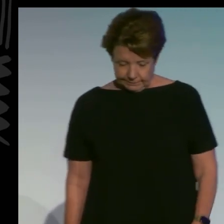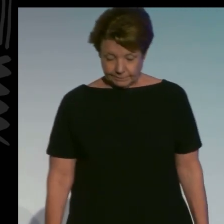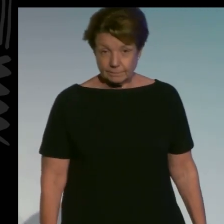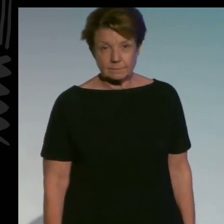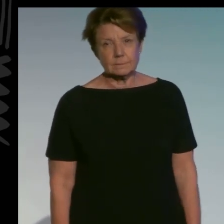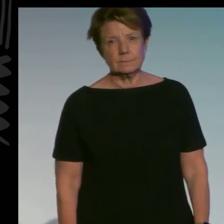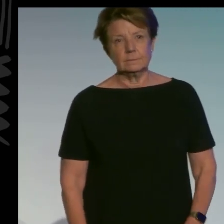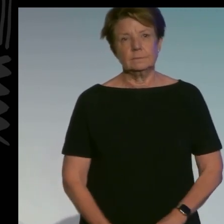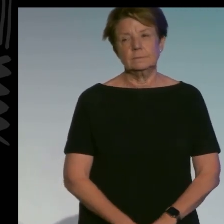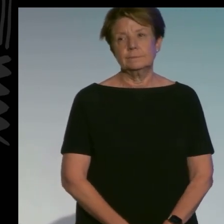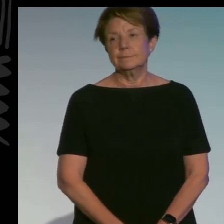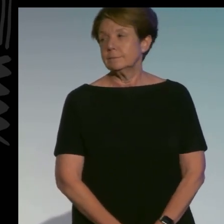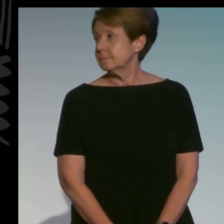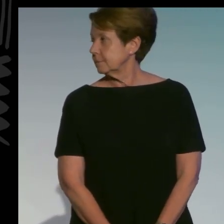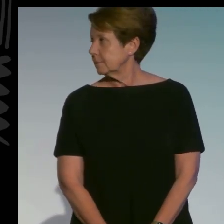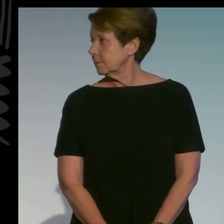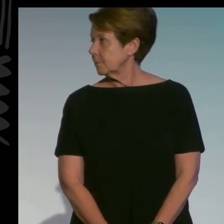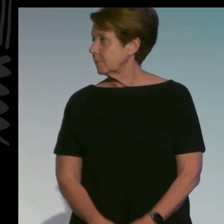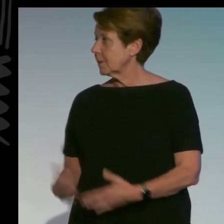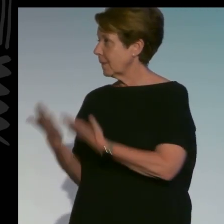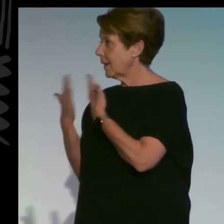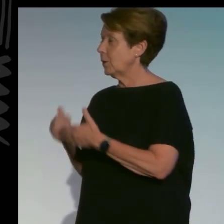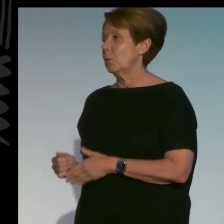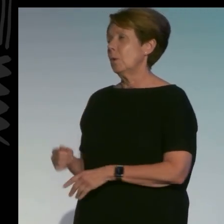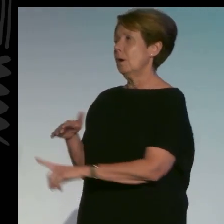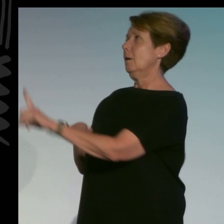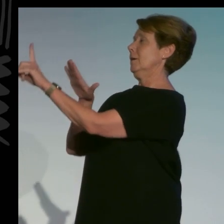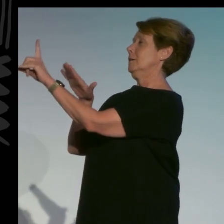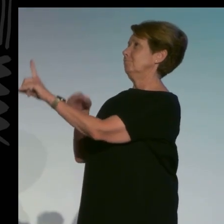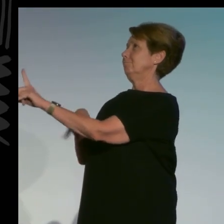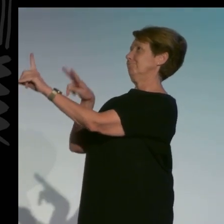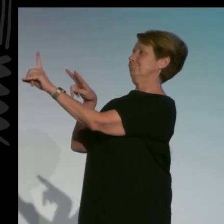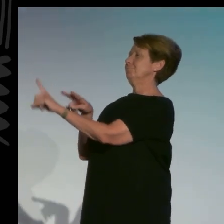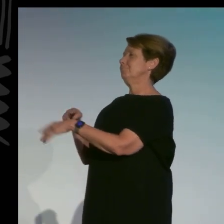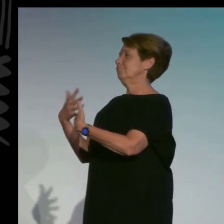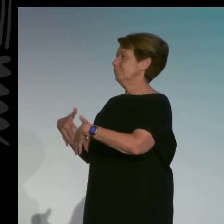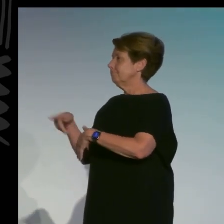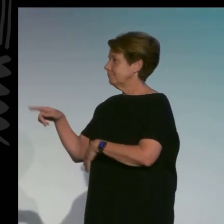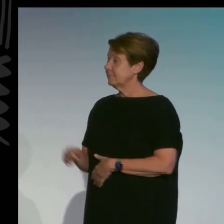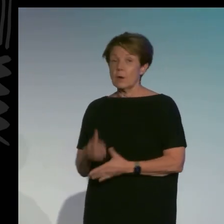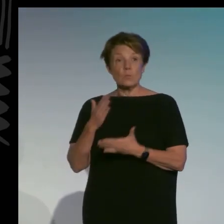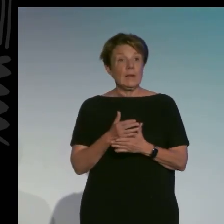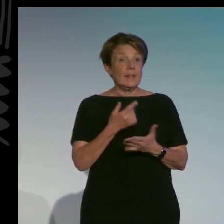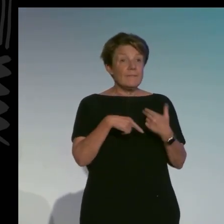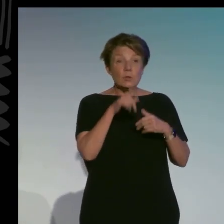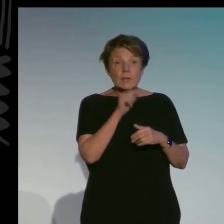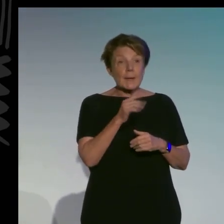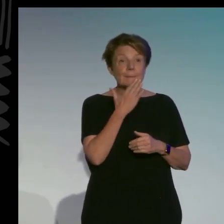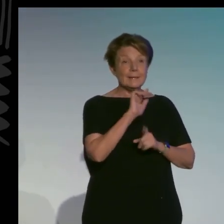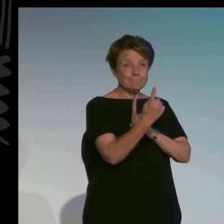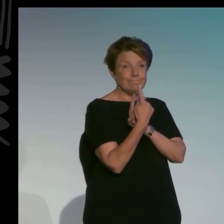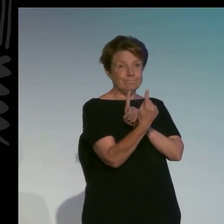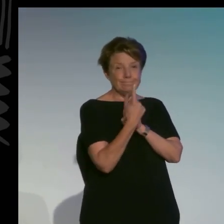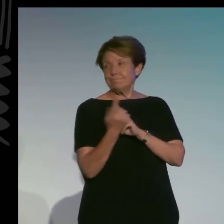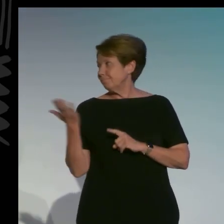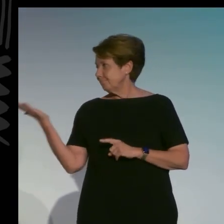Thank you. A true hero. And if you can, do come alongside and speak to Yanhui. There's so much that's going